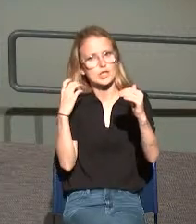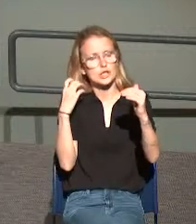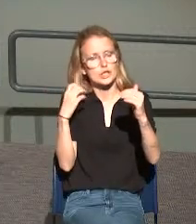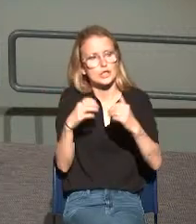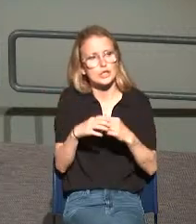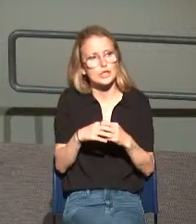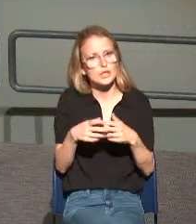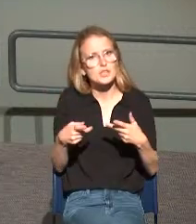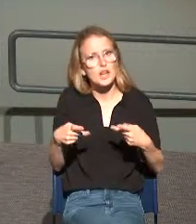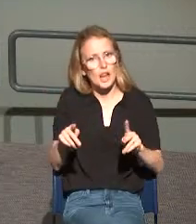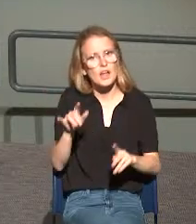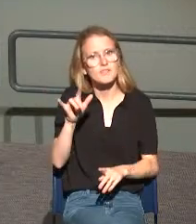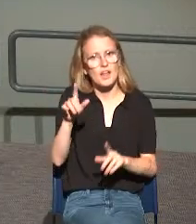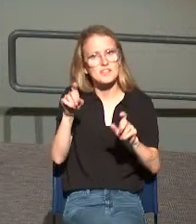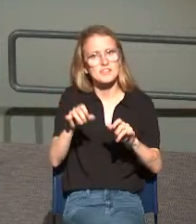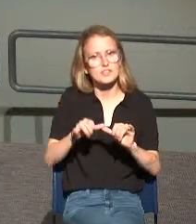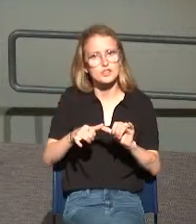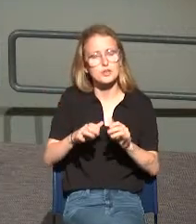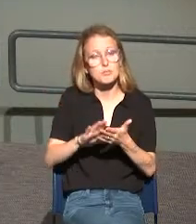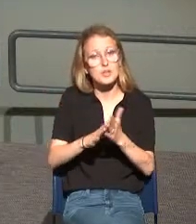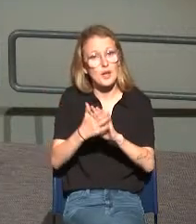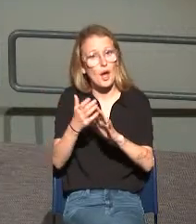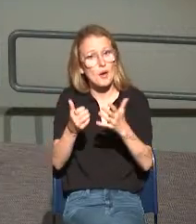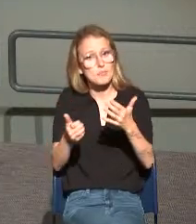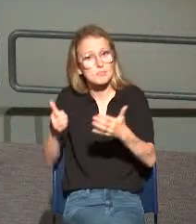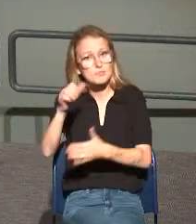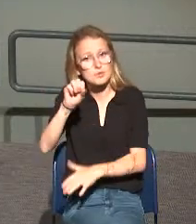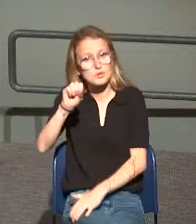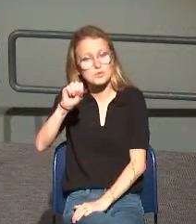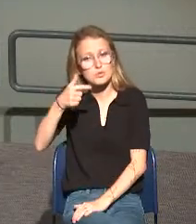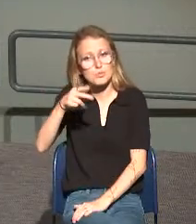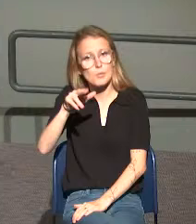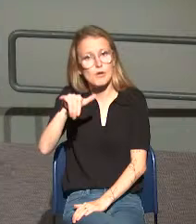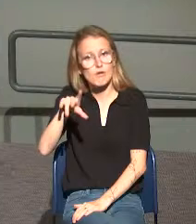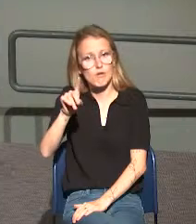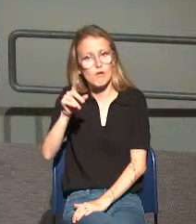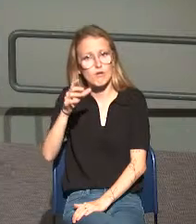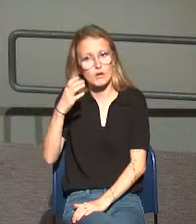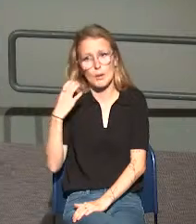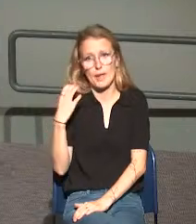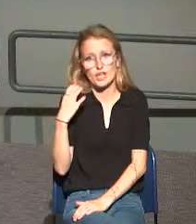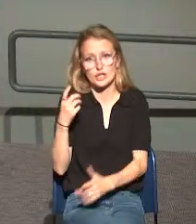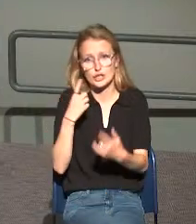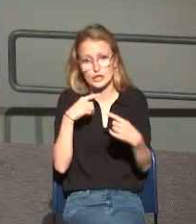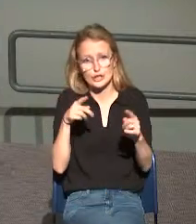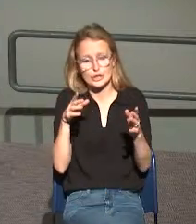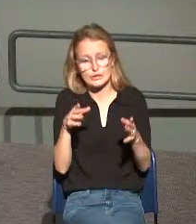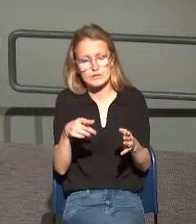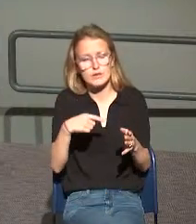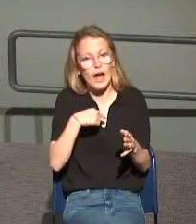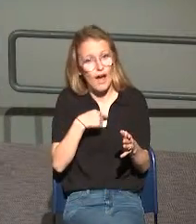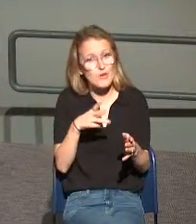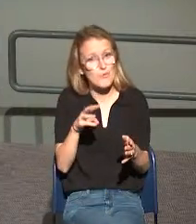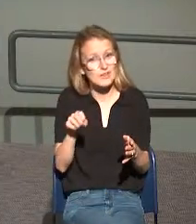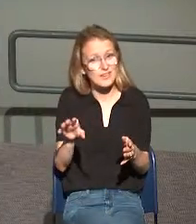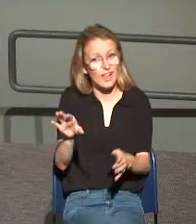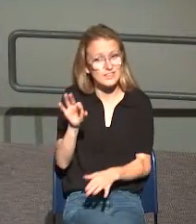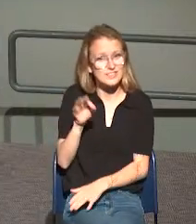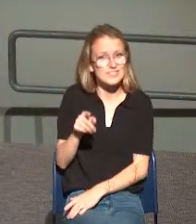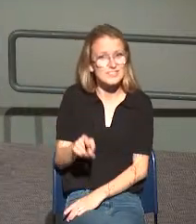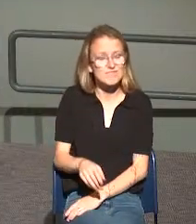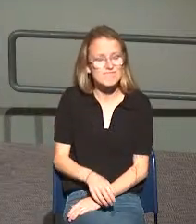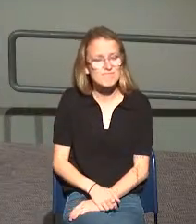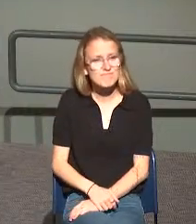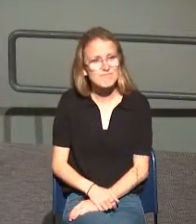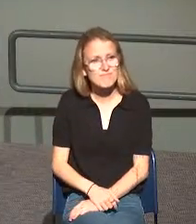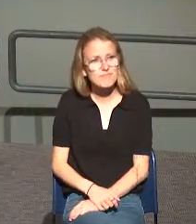flight test engineers become squadron commanders. And I was one of the early ones that was selected, so. And I